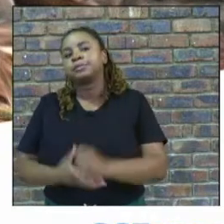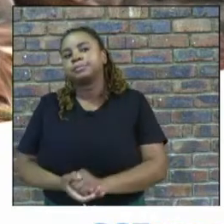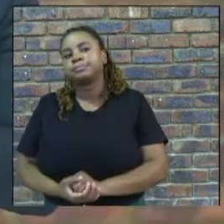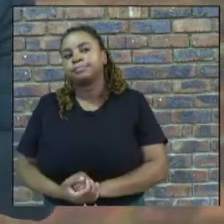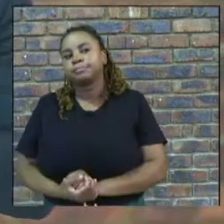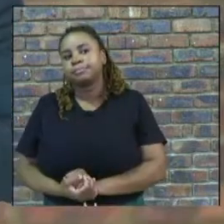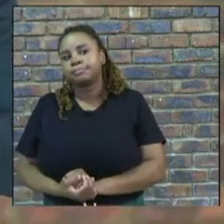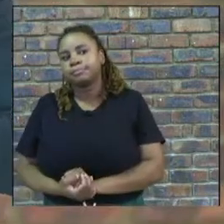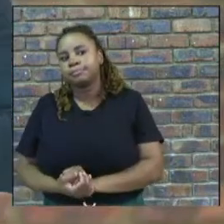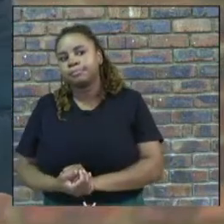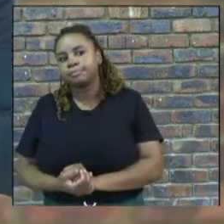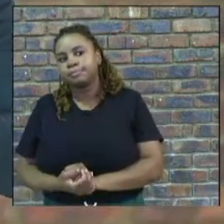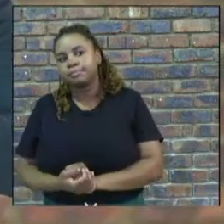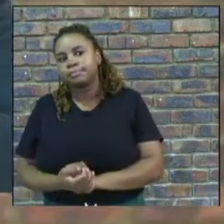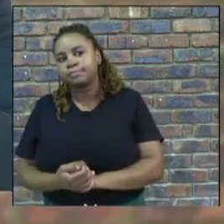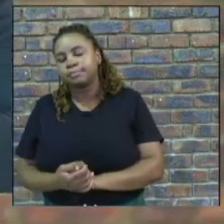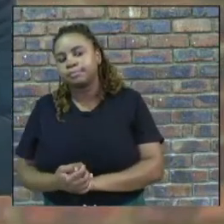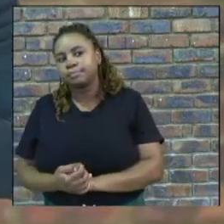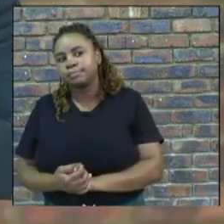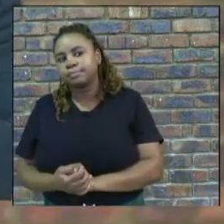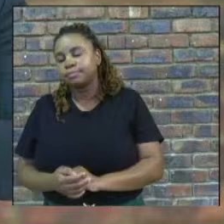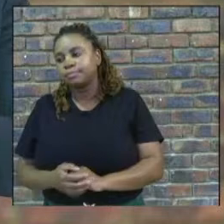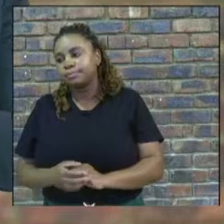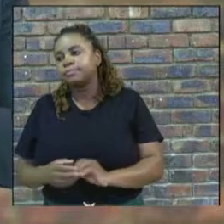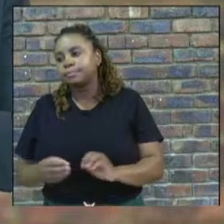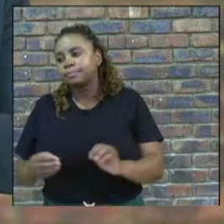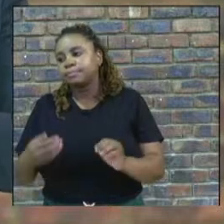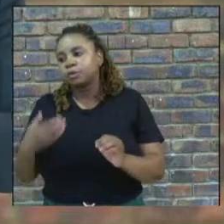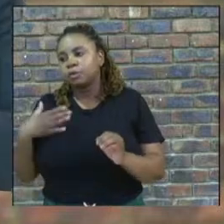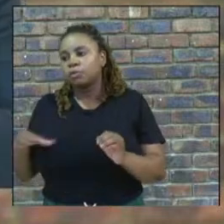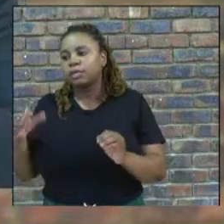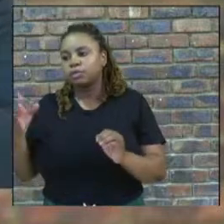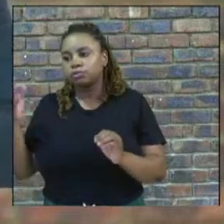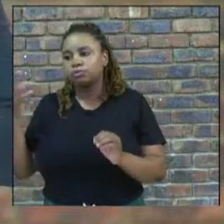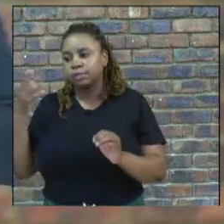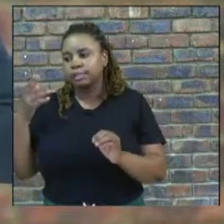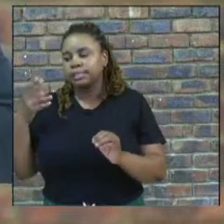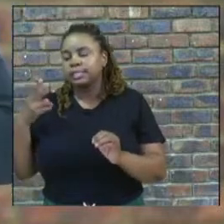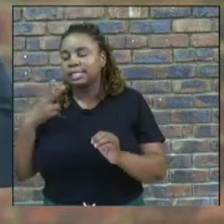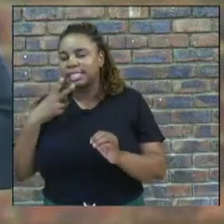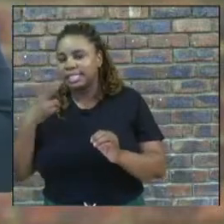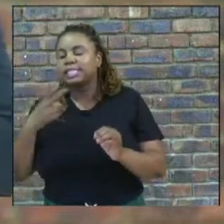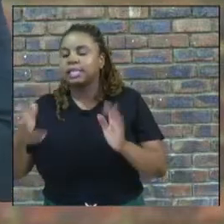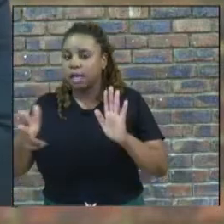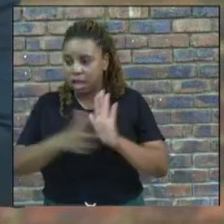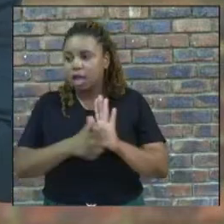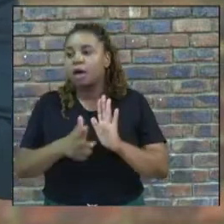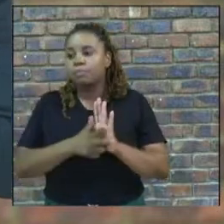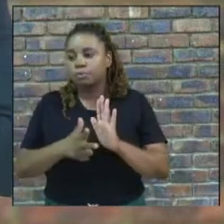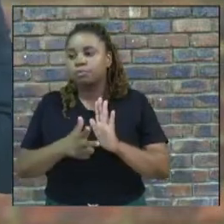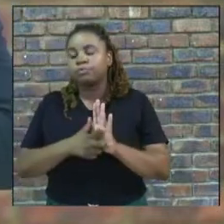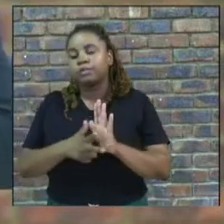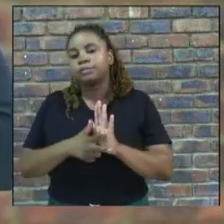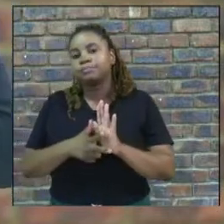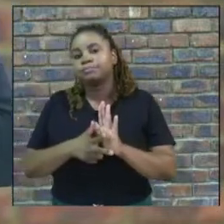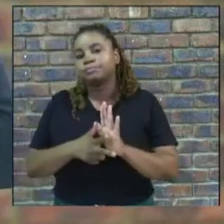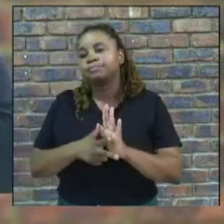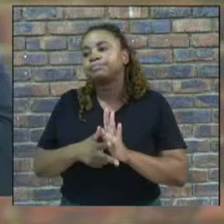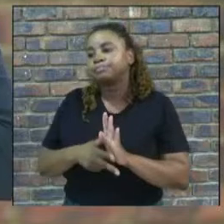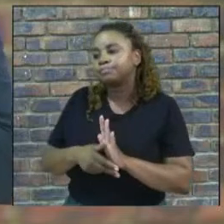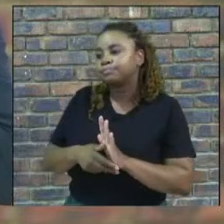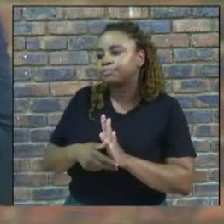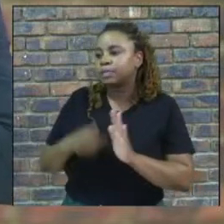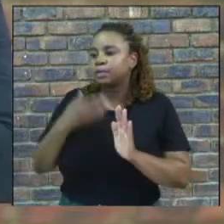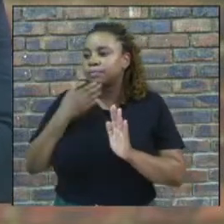concluded. Mara, we're just saying there are a few things that as we finalize this bill into legislation, we must just beef up those